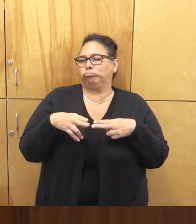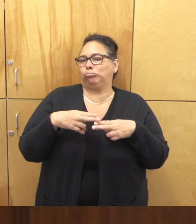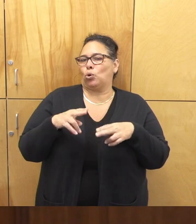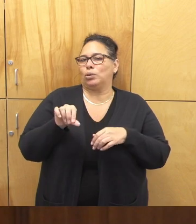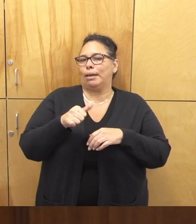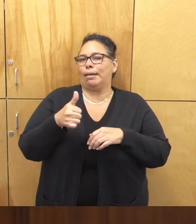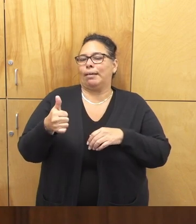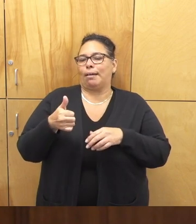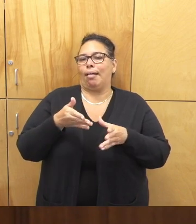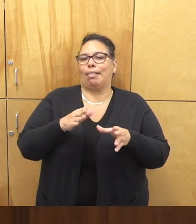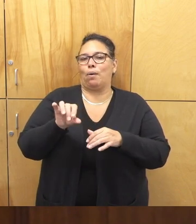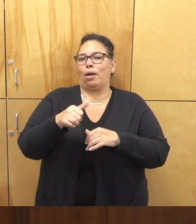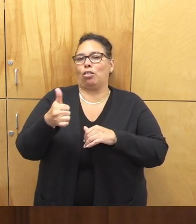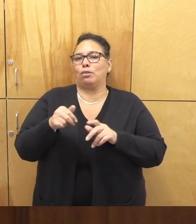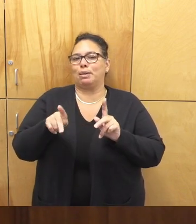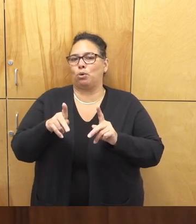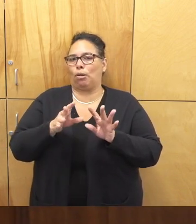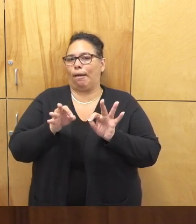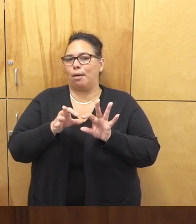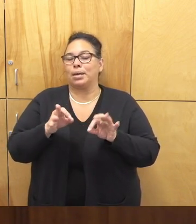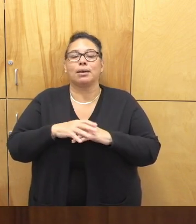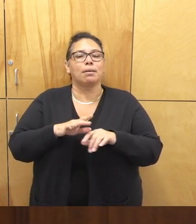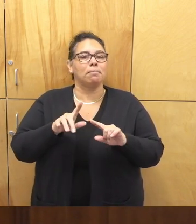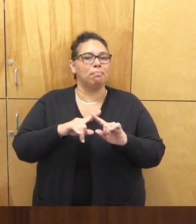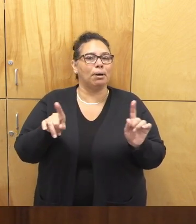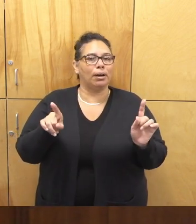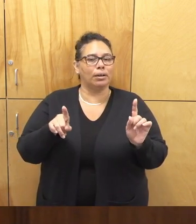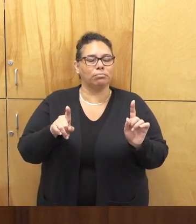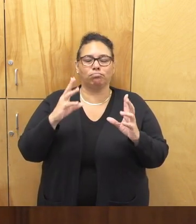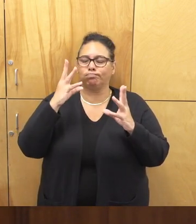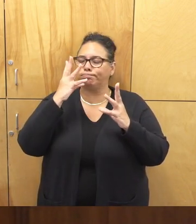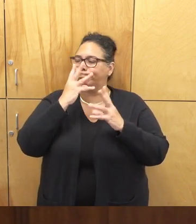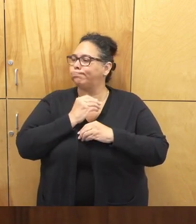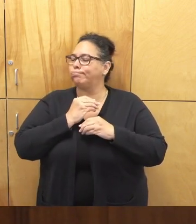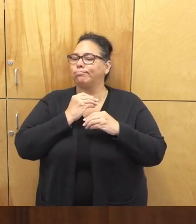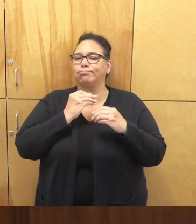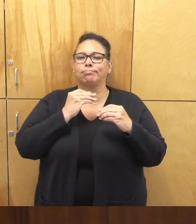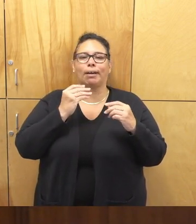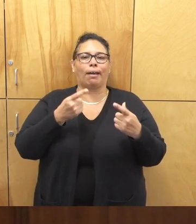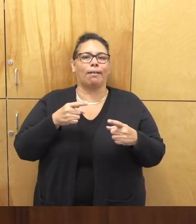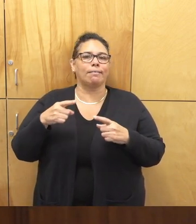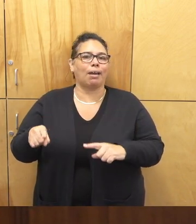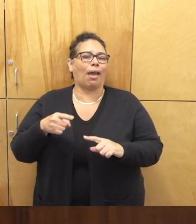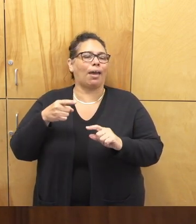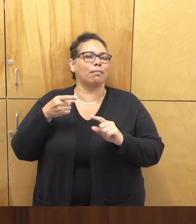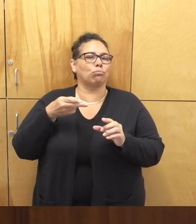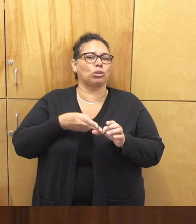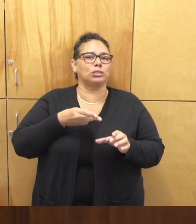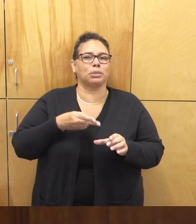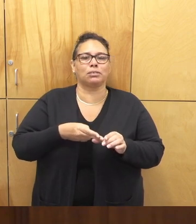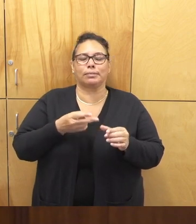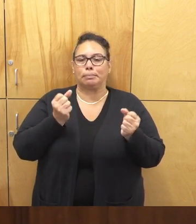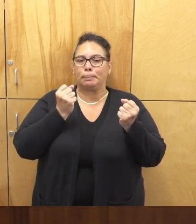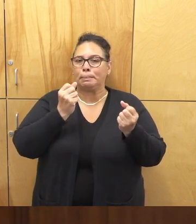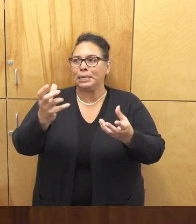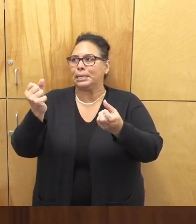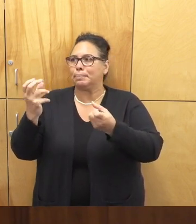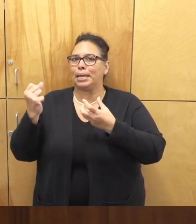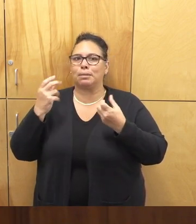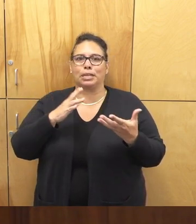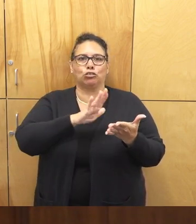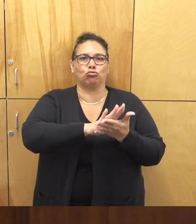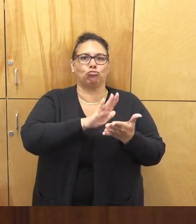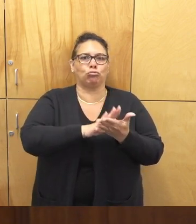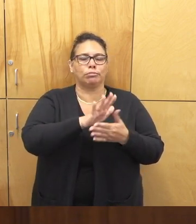and my colleagues to comment here. But in essence, a beautiful event with participation from multiple schools